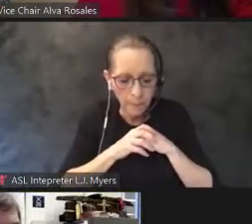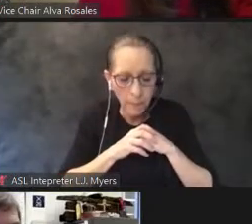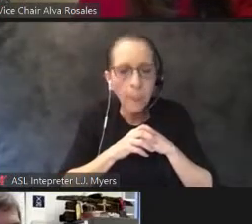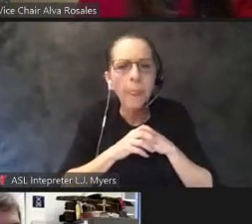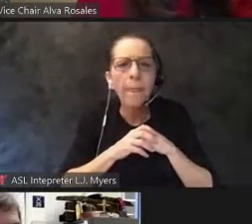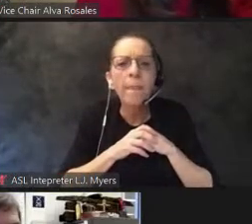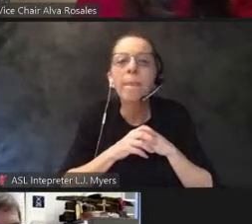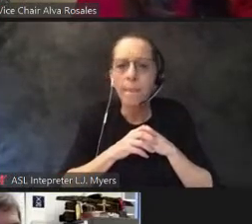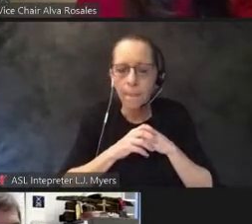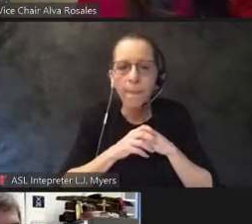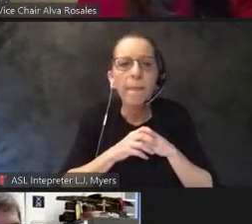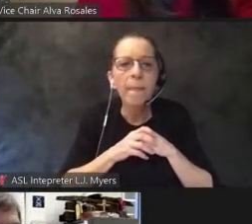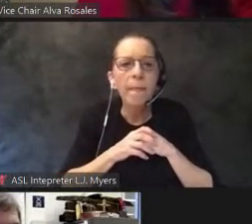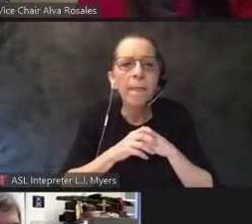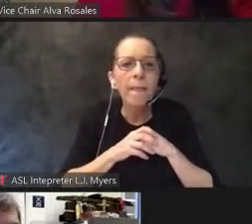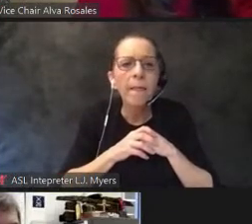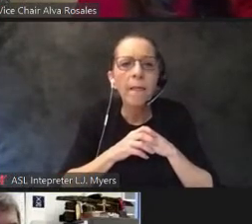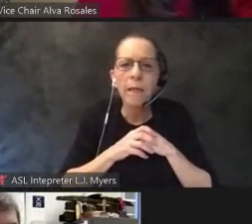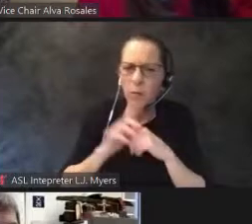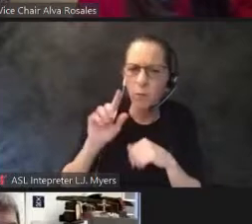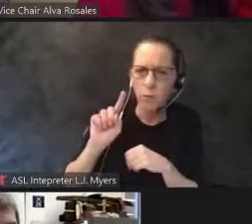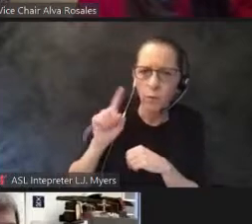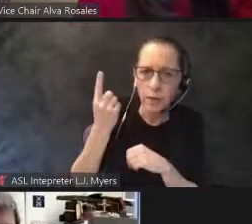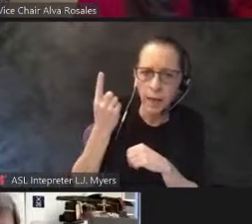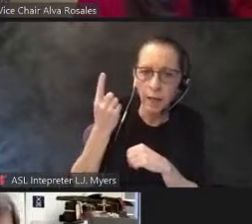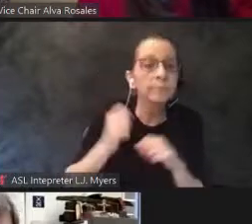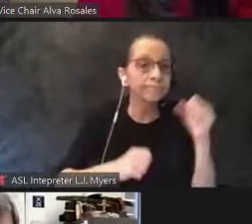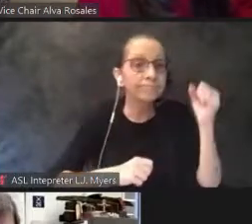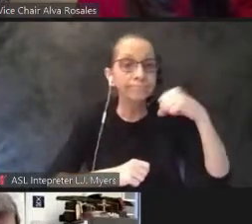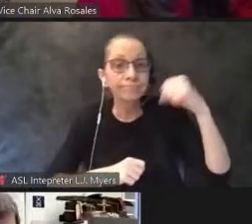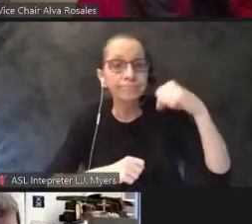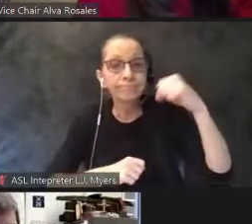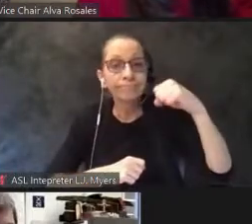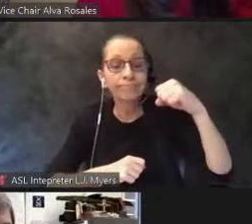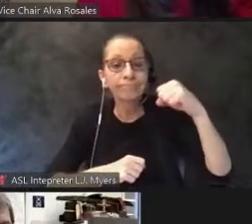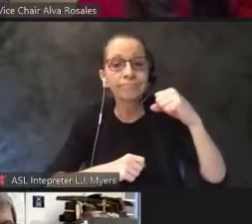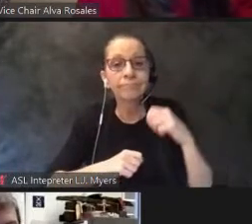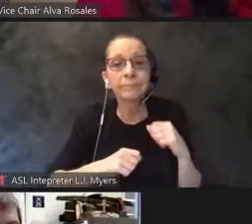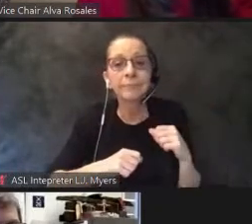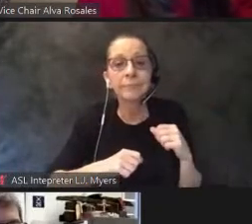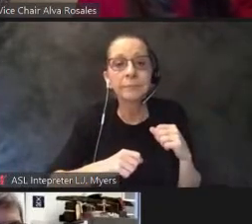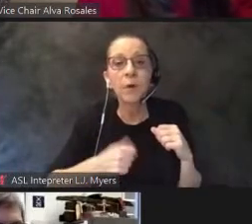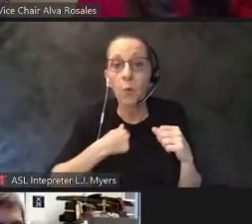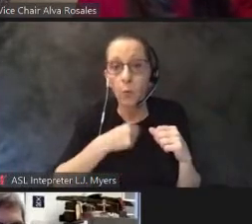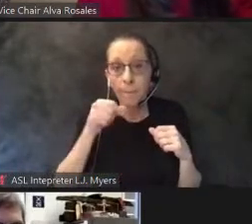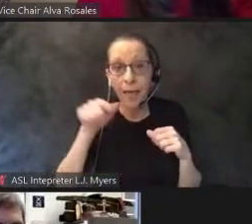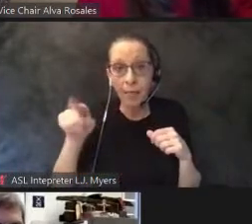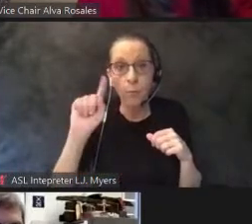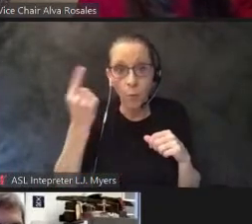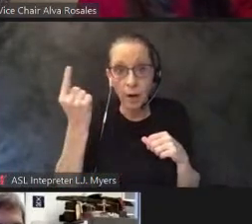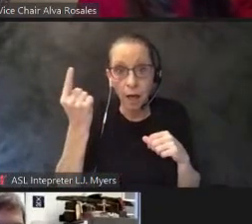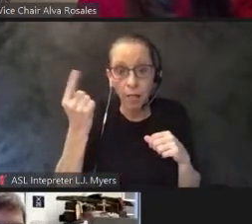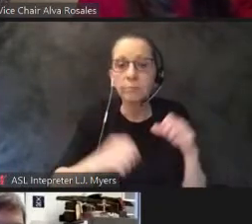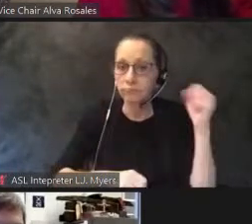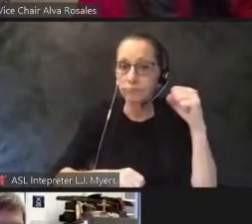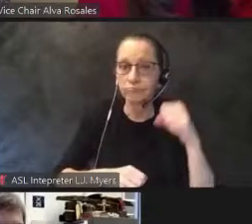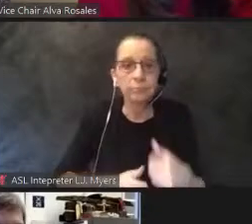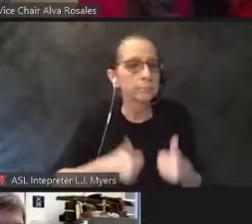So we will pay them $1? Yes, sir. Okay, good. Good